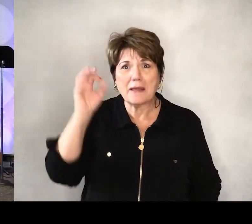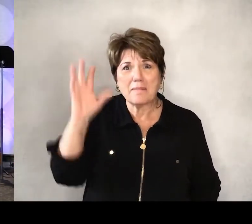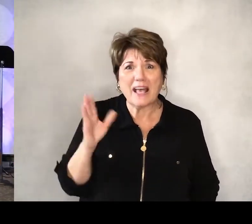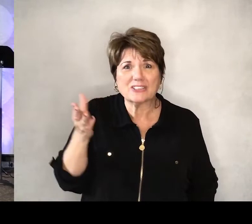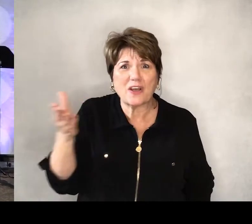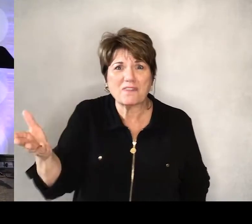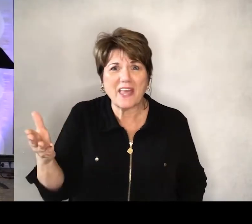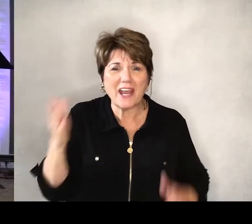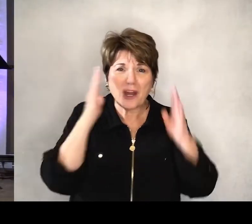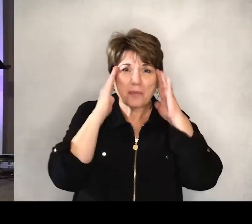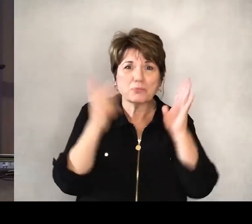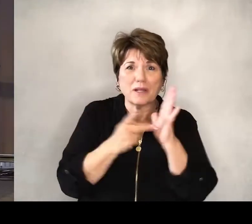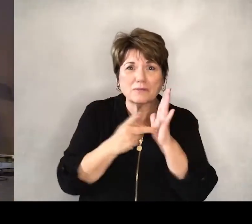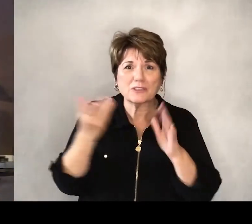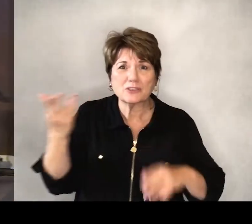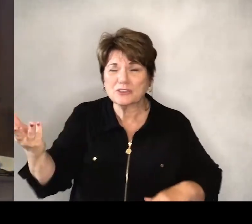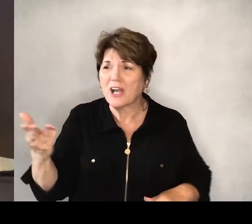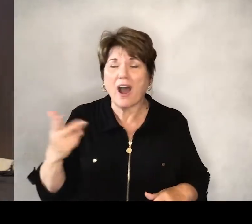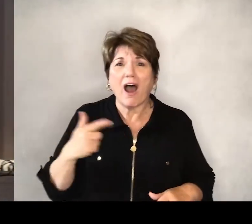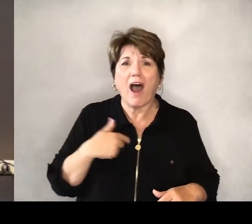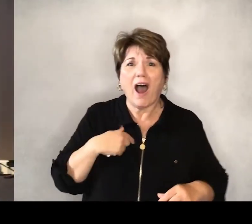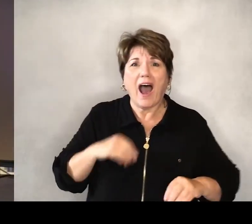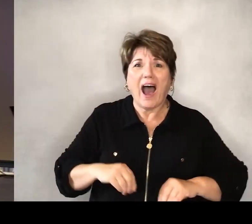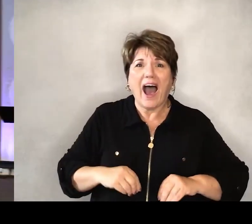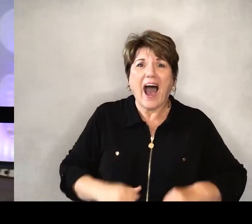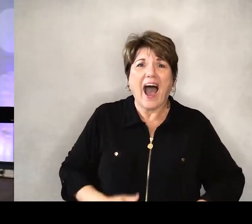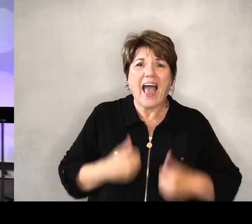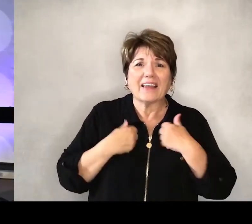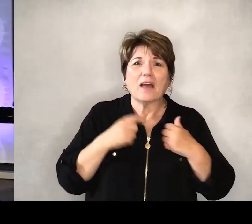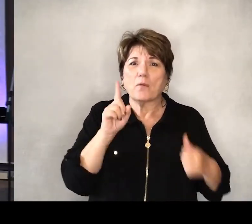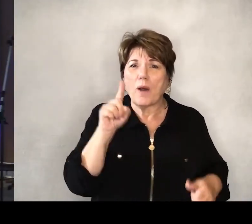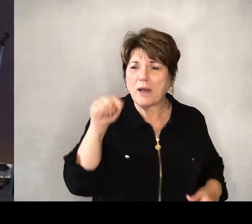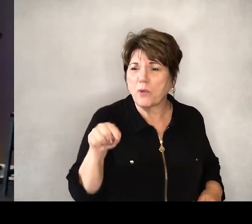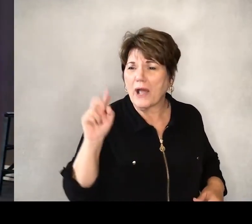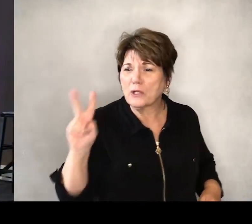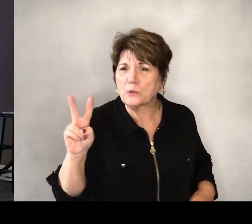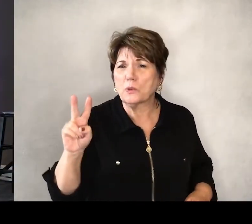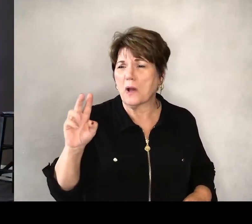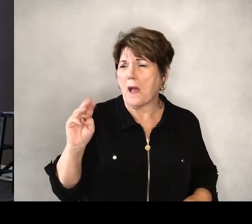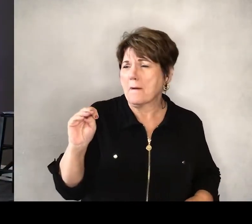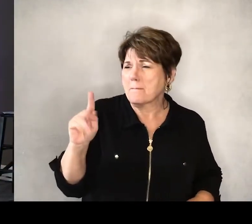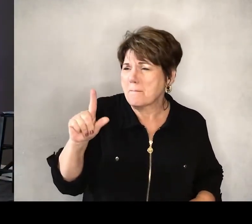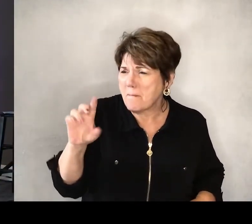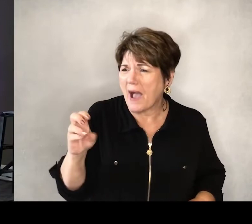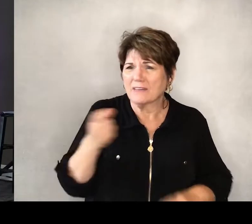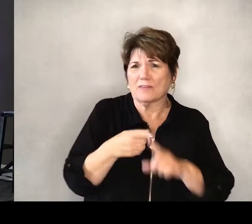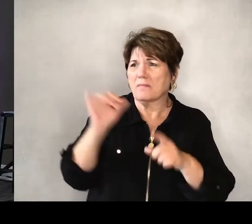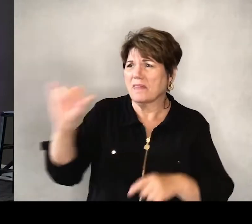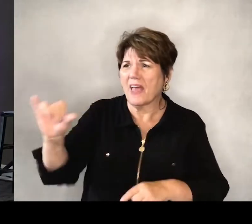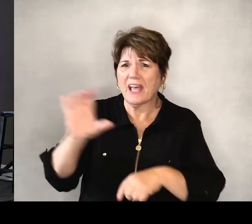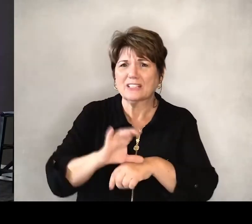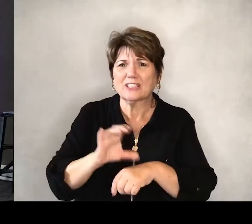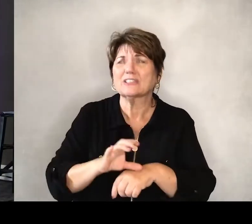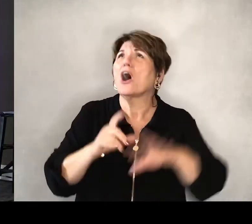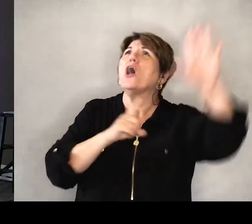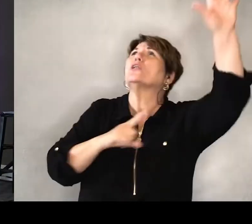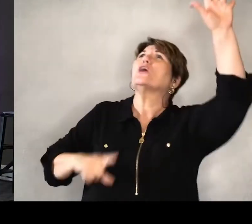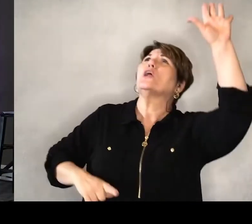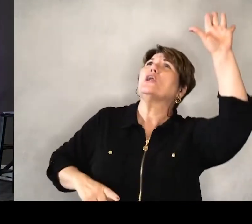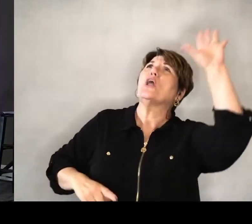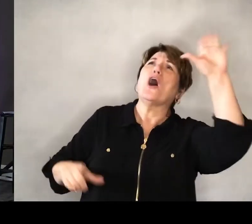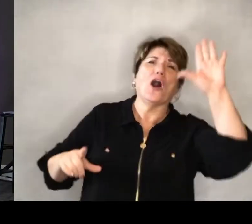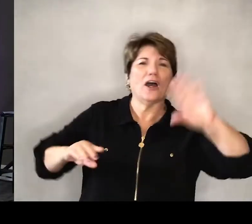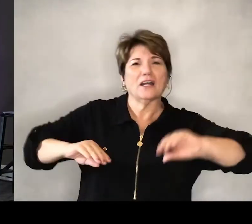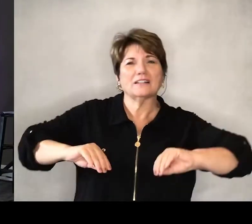gosh, how can it not be more obvious? I live 1.2 miles away from the church. The Lord has made it